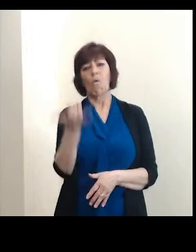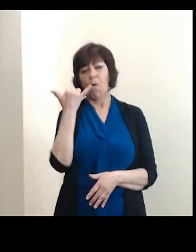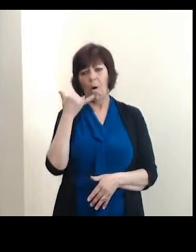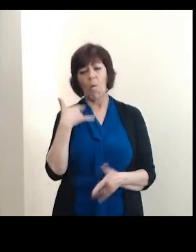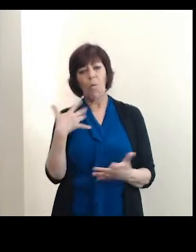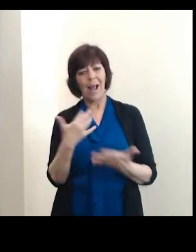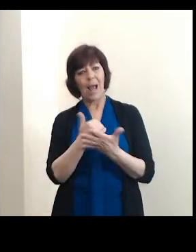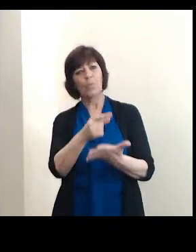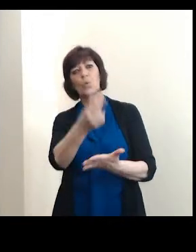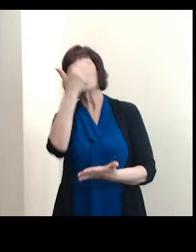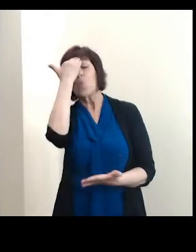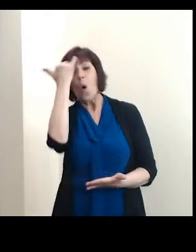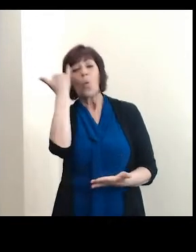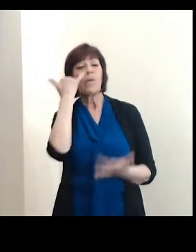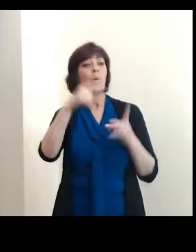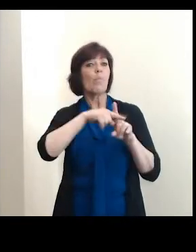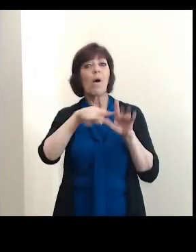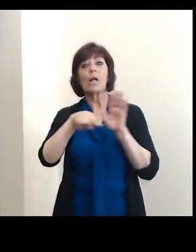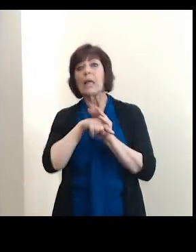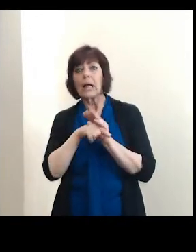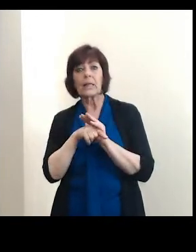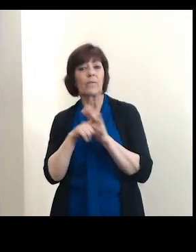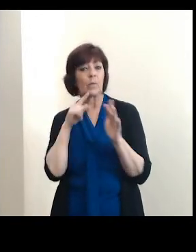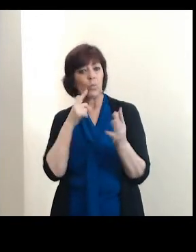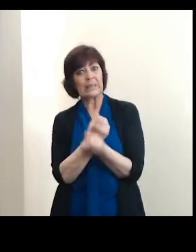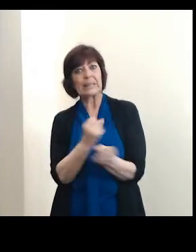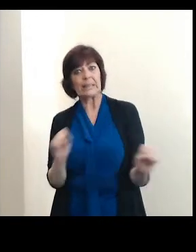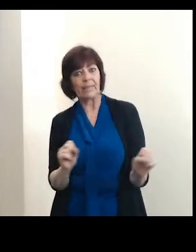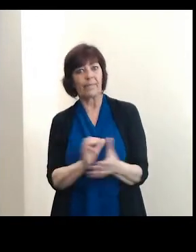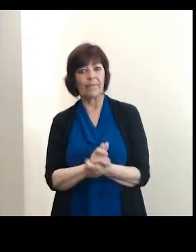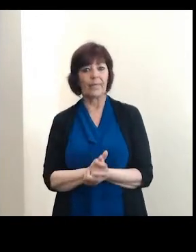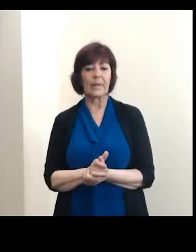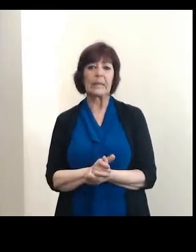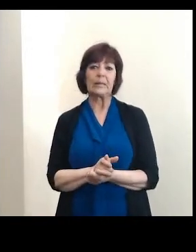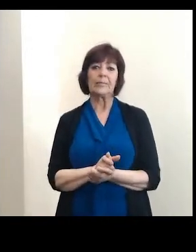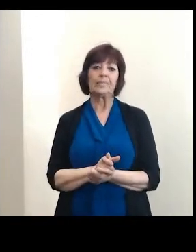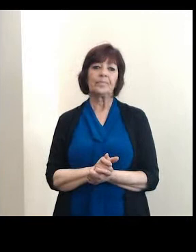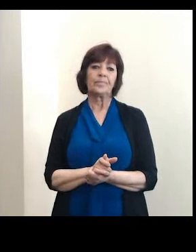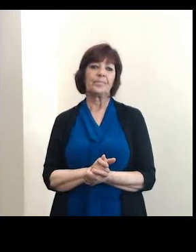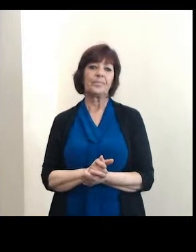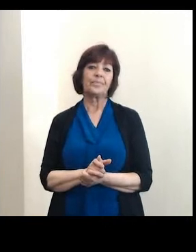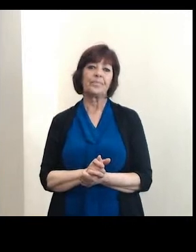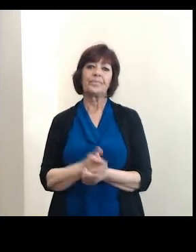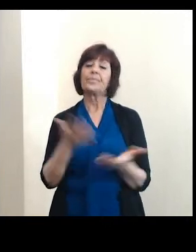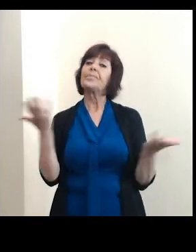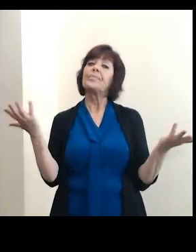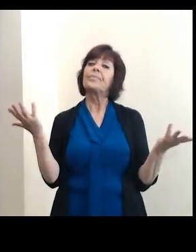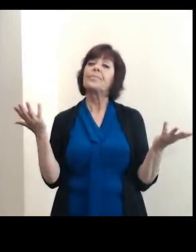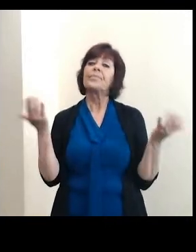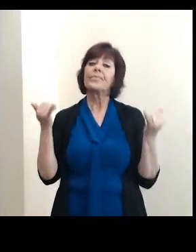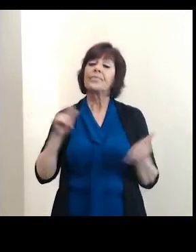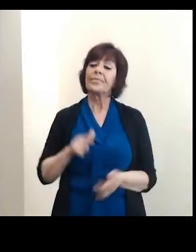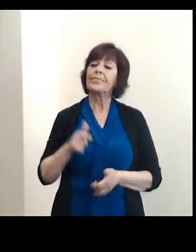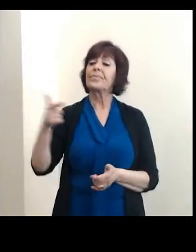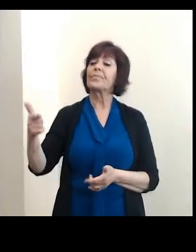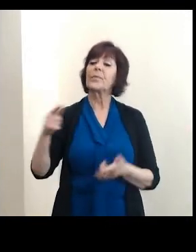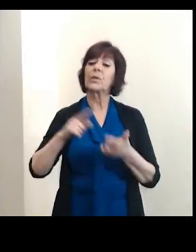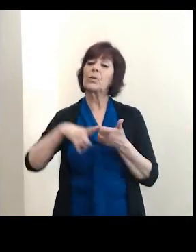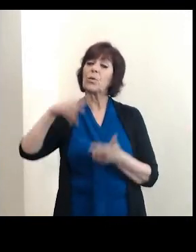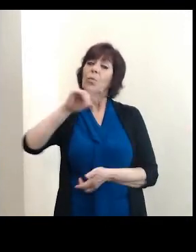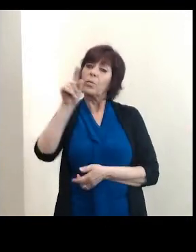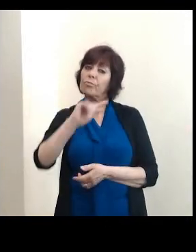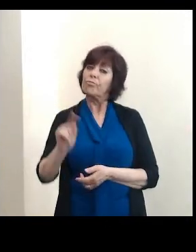want to help you know your status so you can be safer for yourself and the people around you. So I'm going to turn it over to the